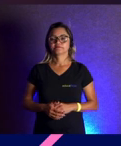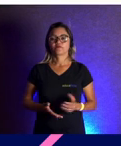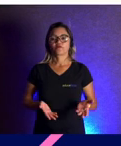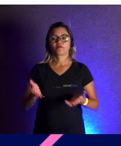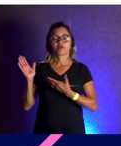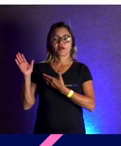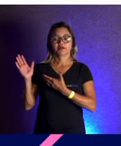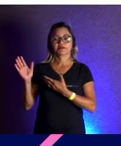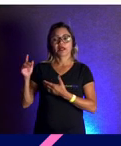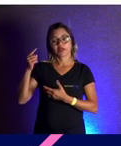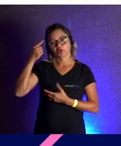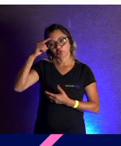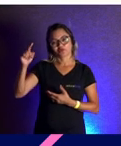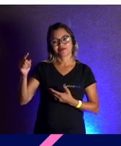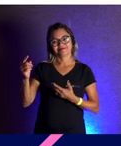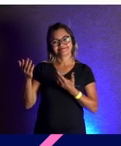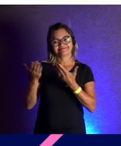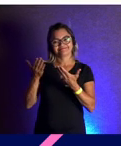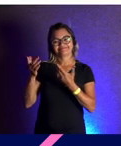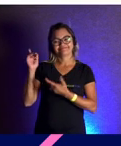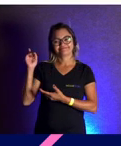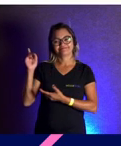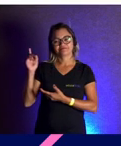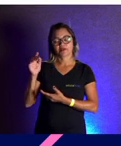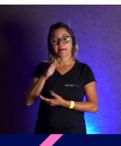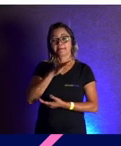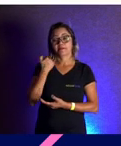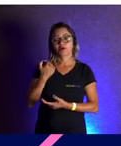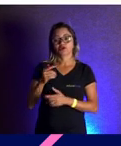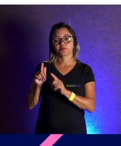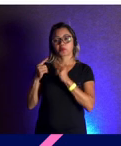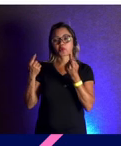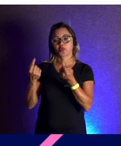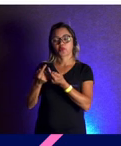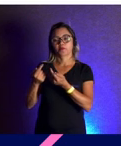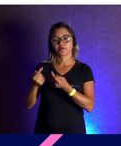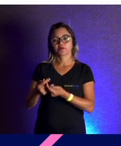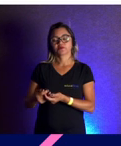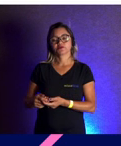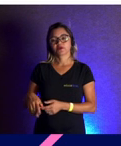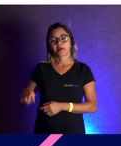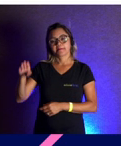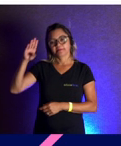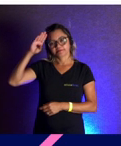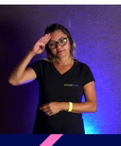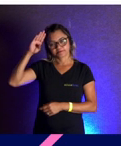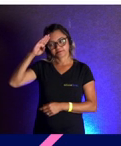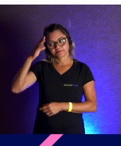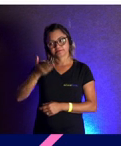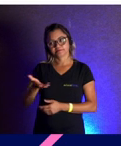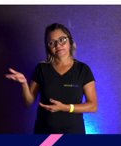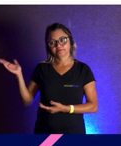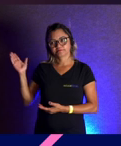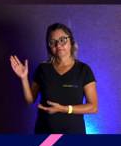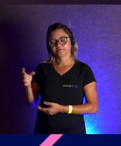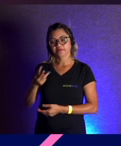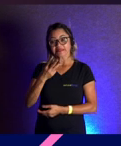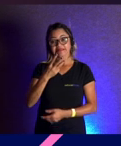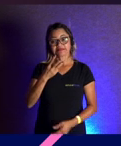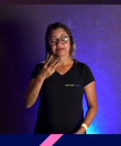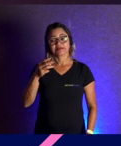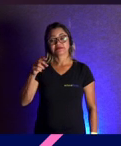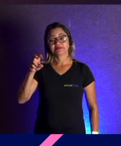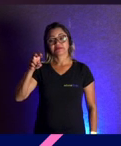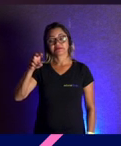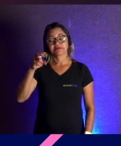uncertainty for the estimate of paramilitary killings. So the total estimate of paramilitary killings looks to be about 375,000 in